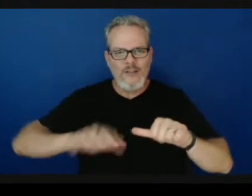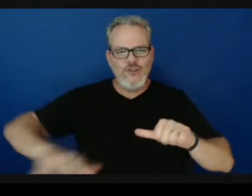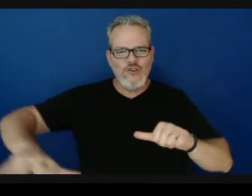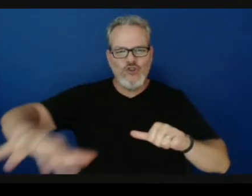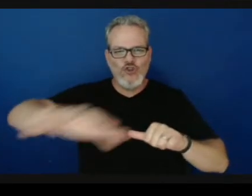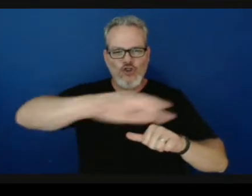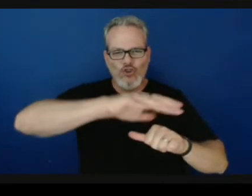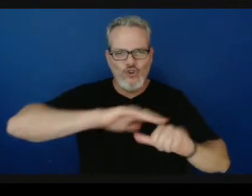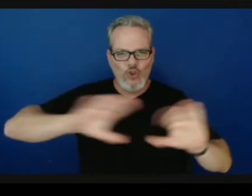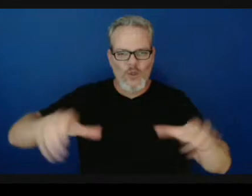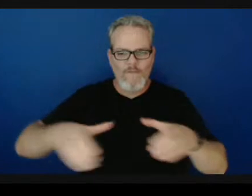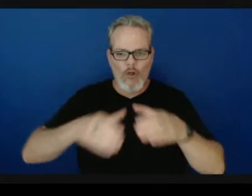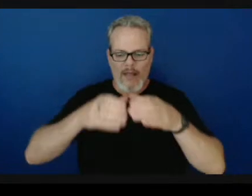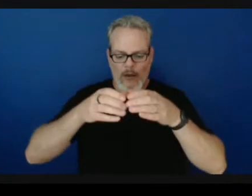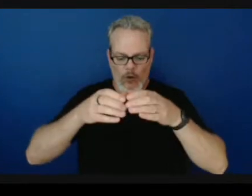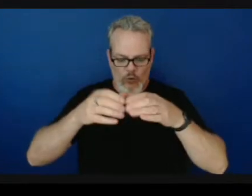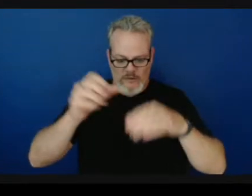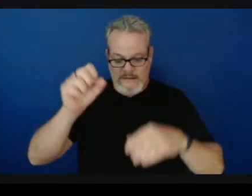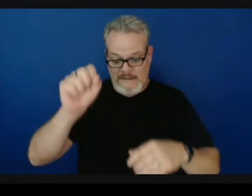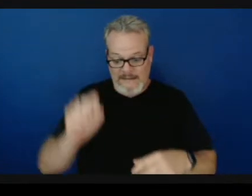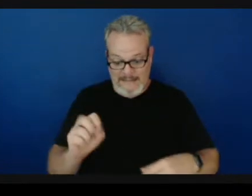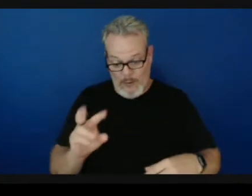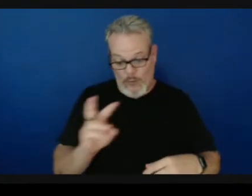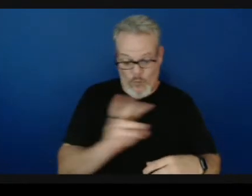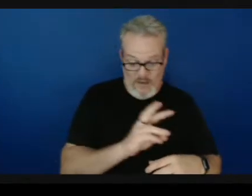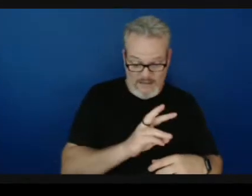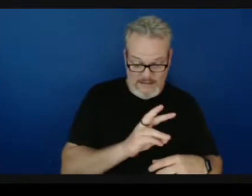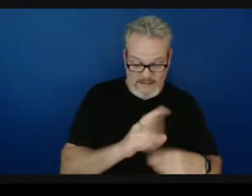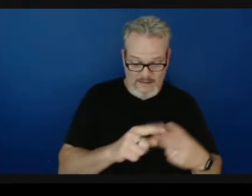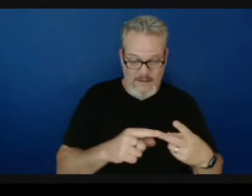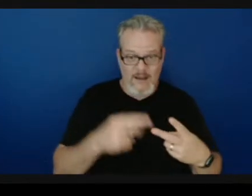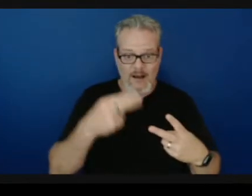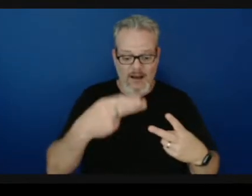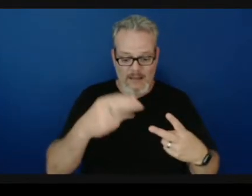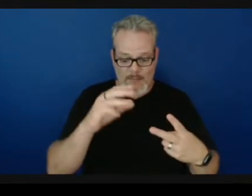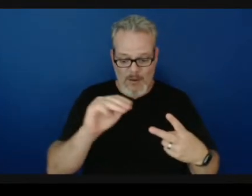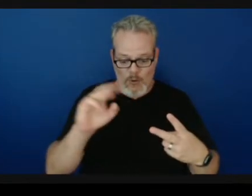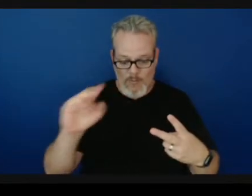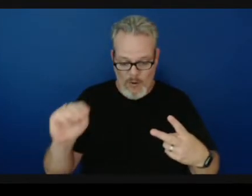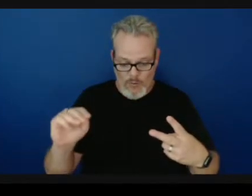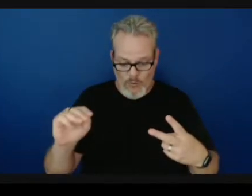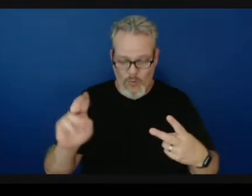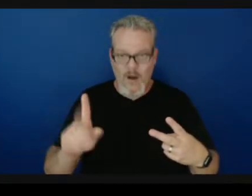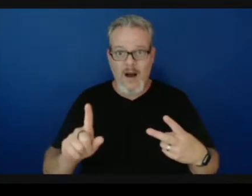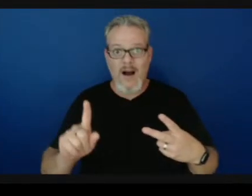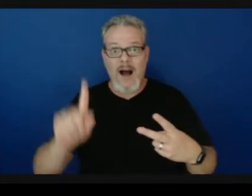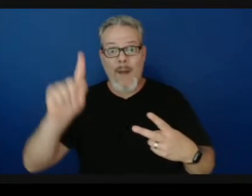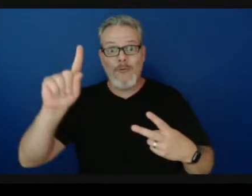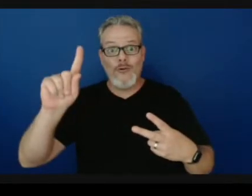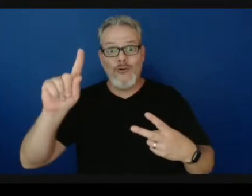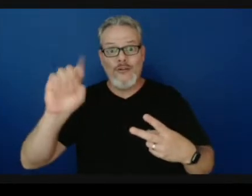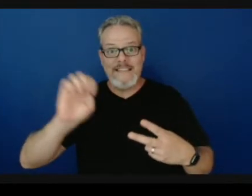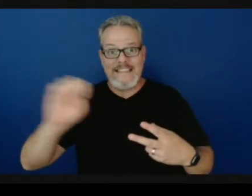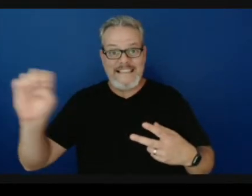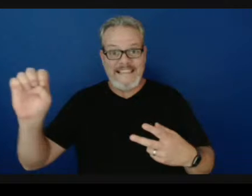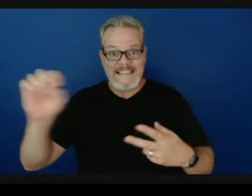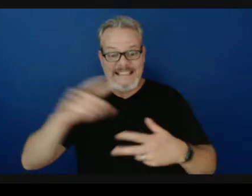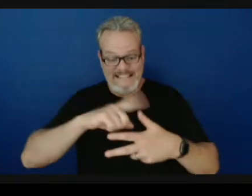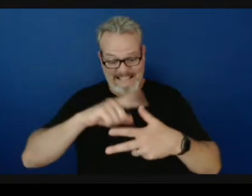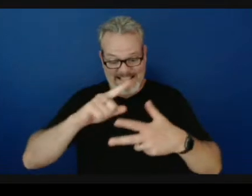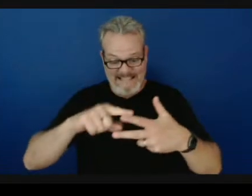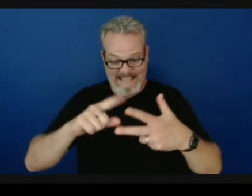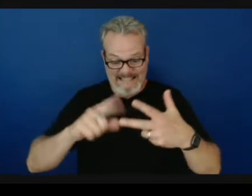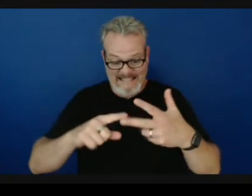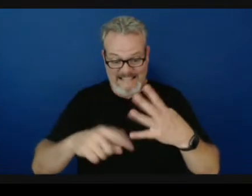around between the Southwest Rift, the Halemaumau area, the Upper East Rift Connector is now part of it, and that whole triangle south of there, the whole Kauai